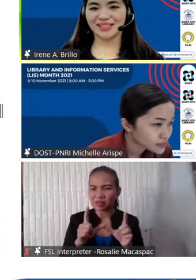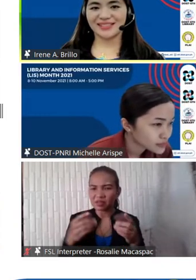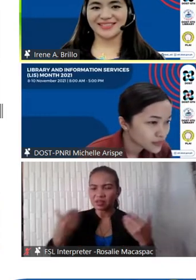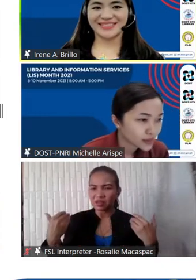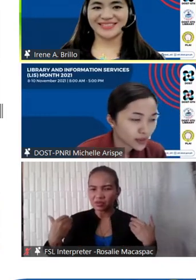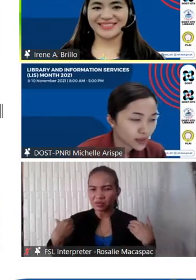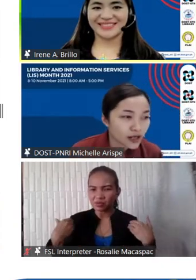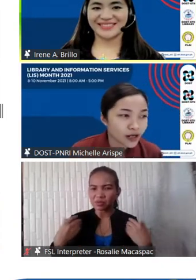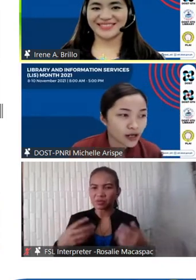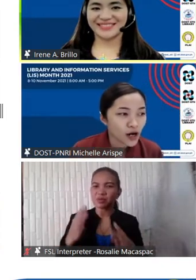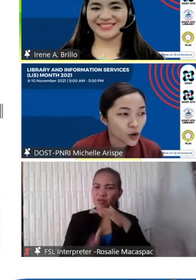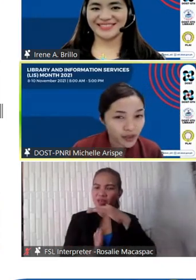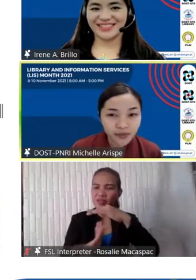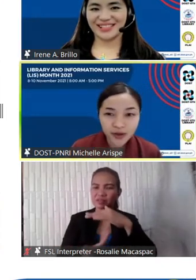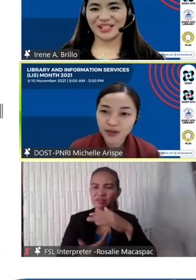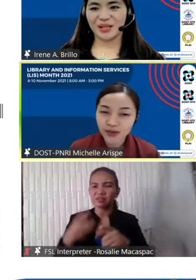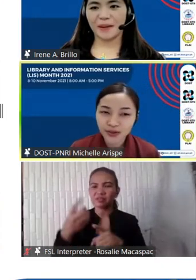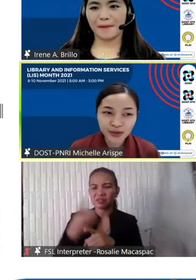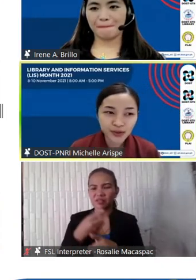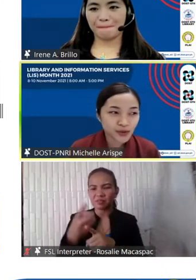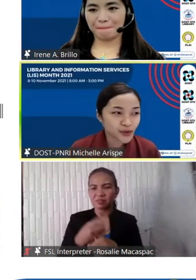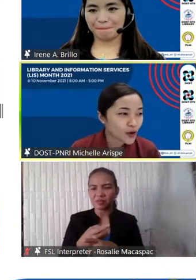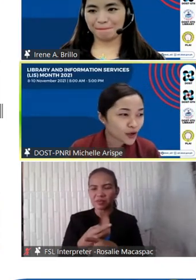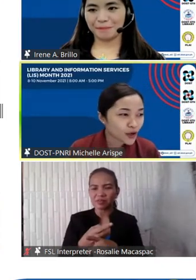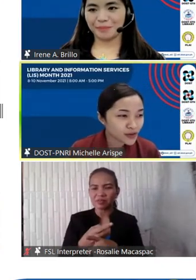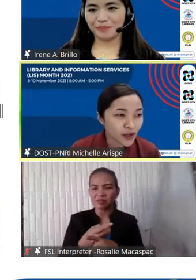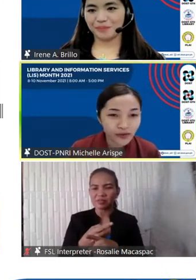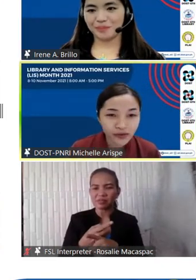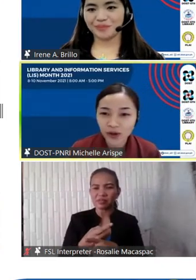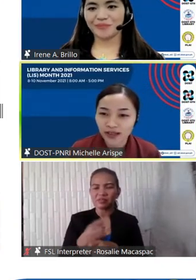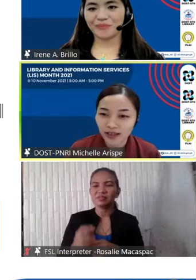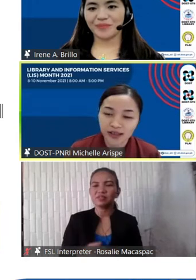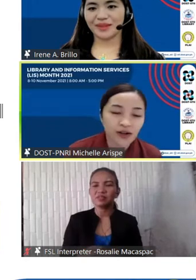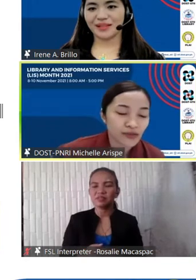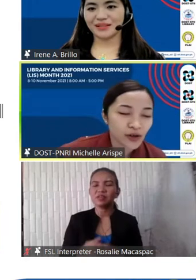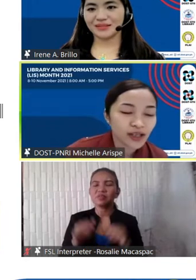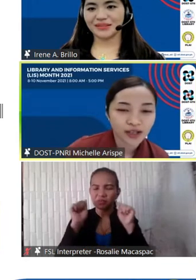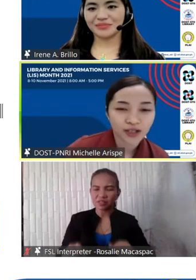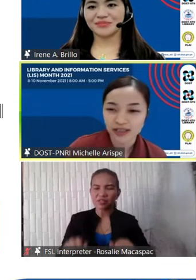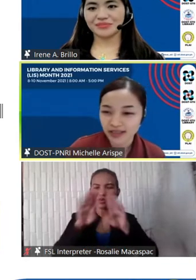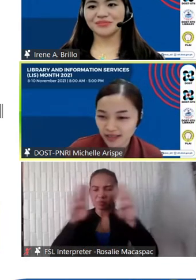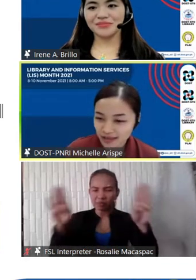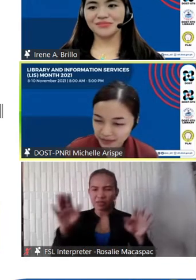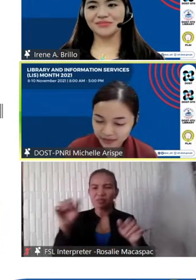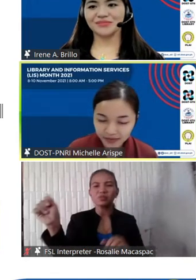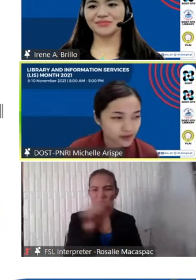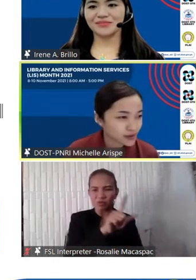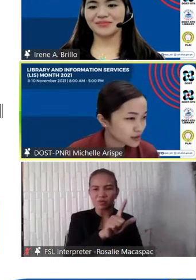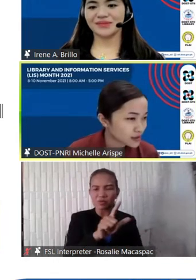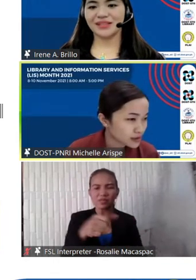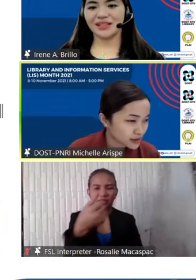sessions? Open po to everyone of all ages.